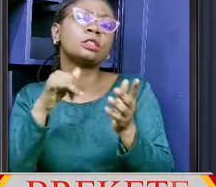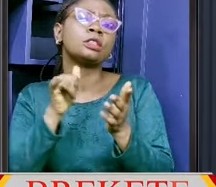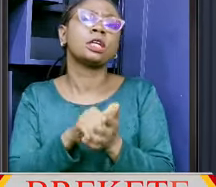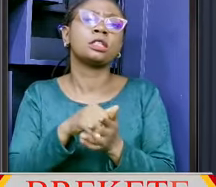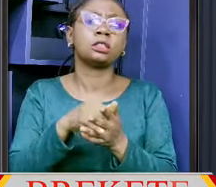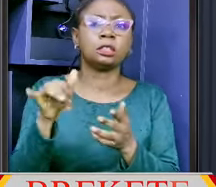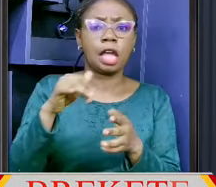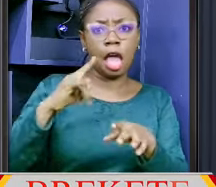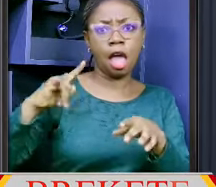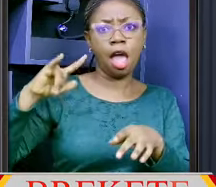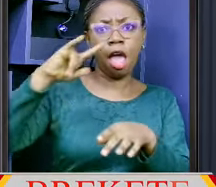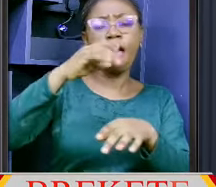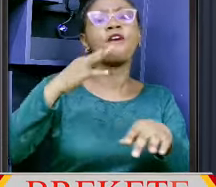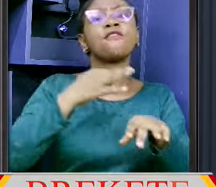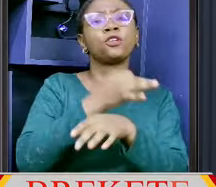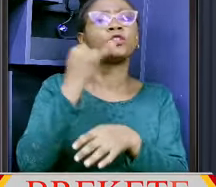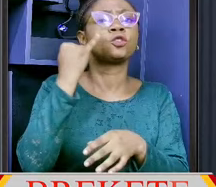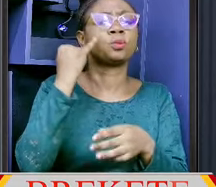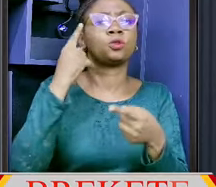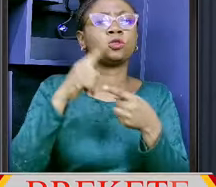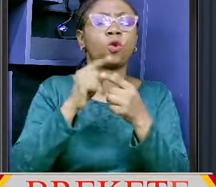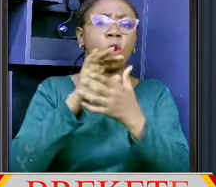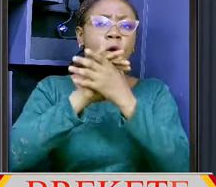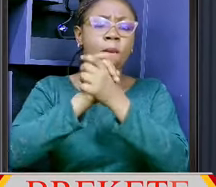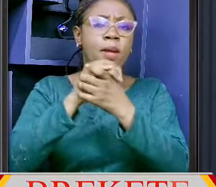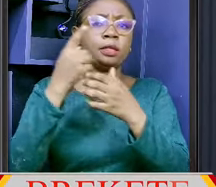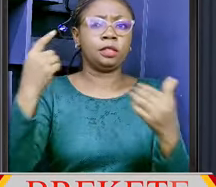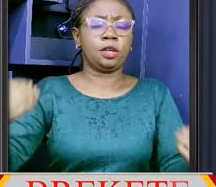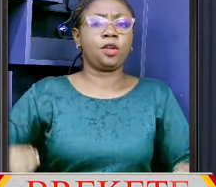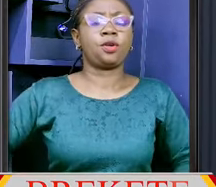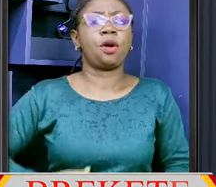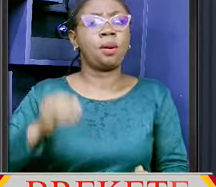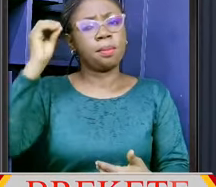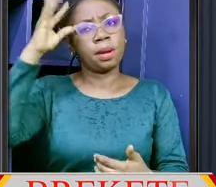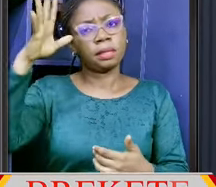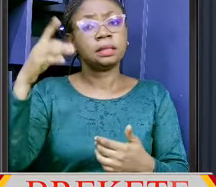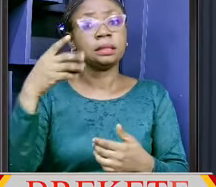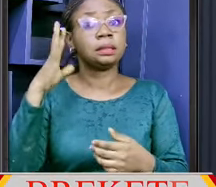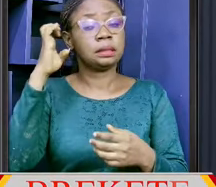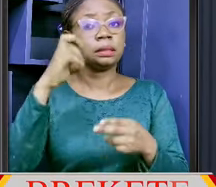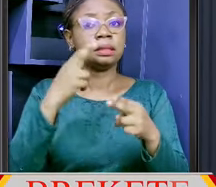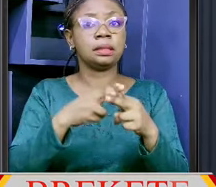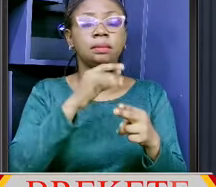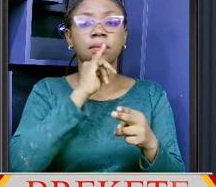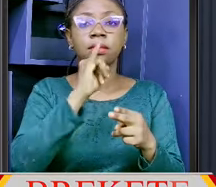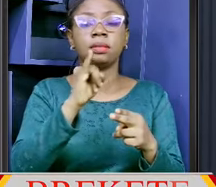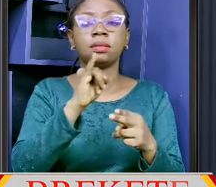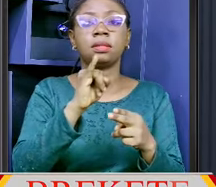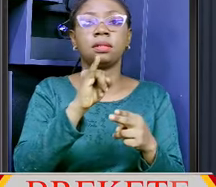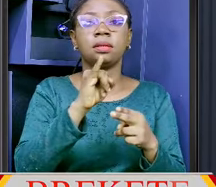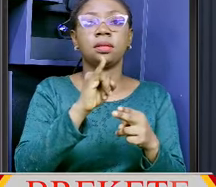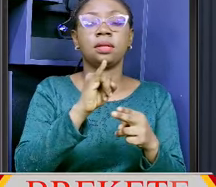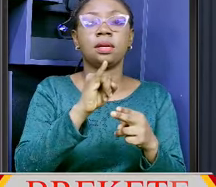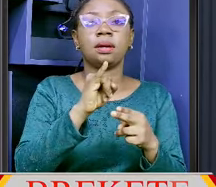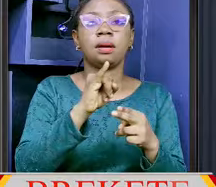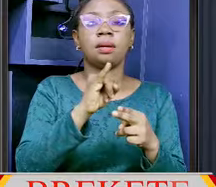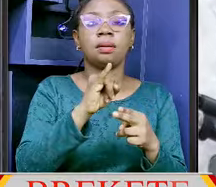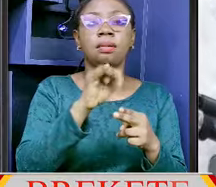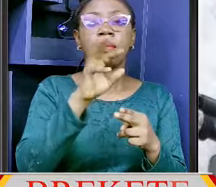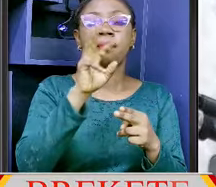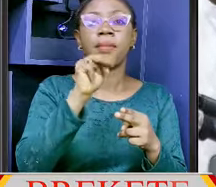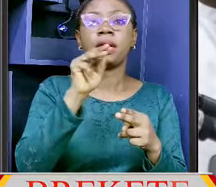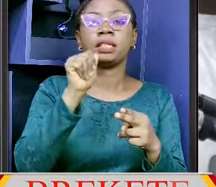the young man. He repeat him like 2-3 times. Yes, sir. What his name is Air Vice Marshal A.O.